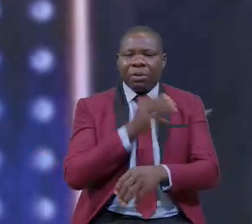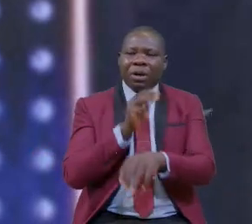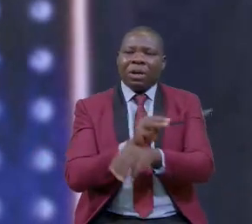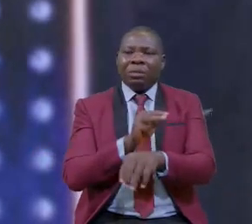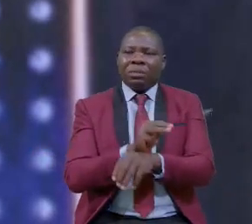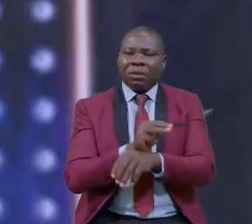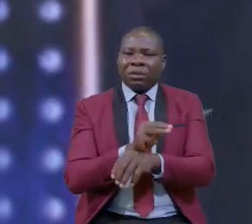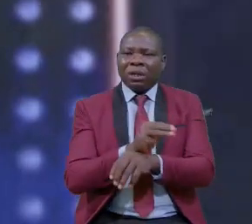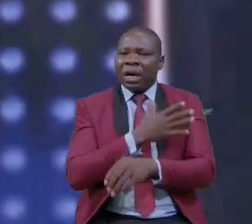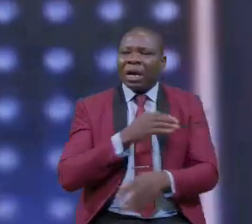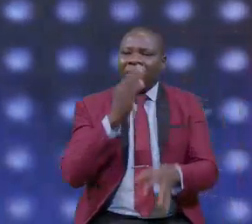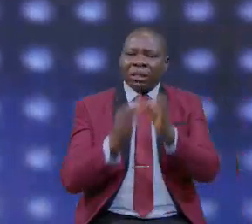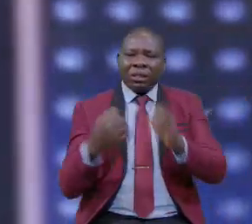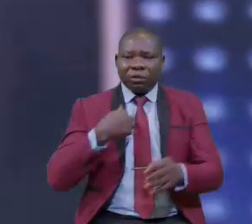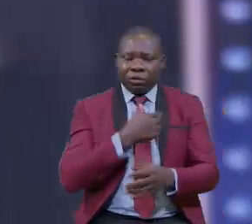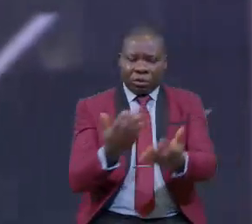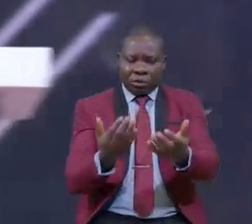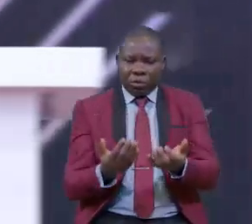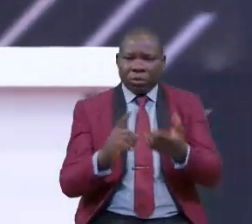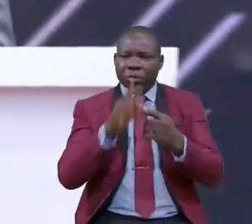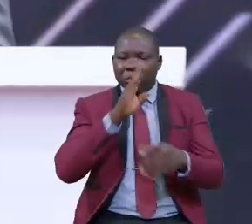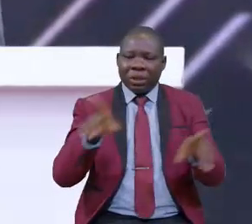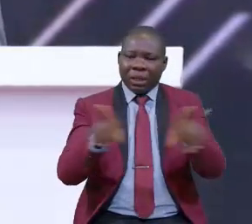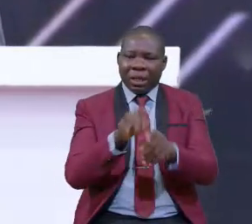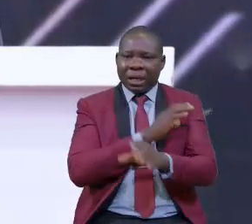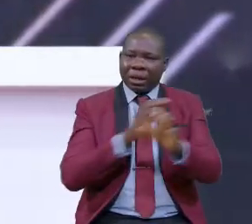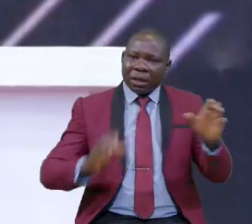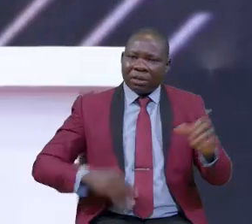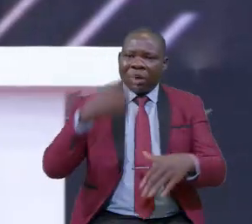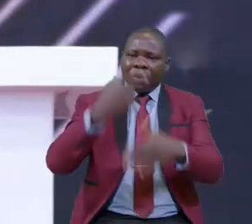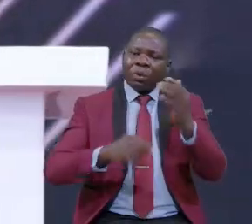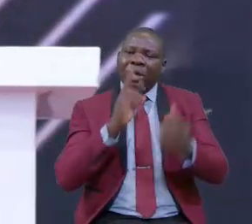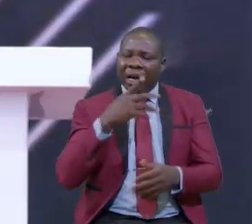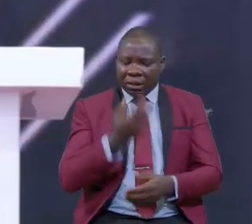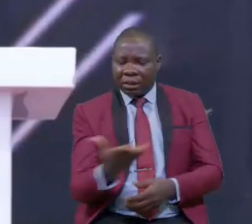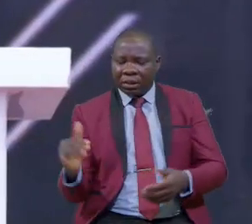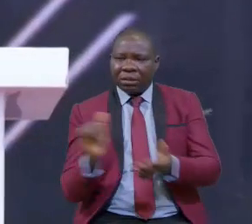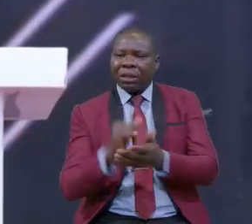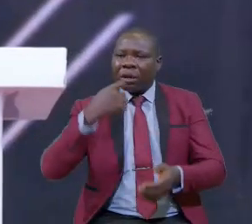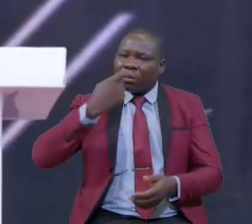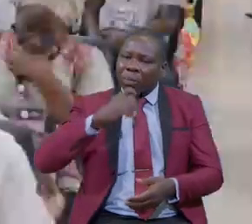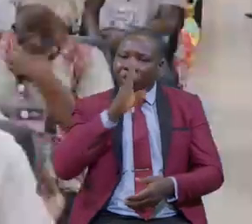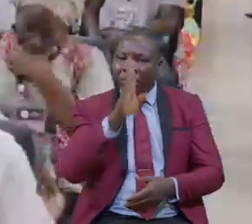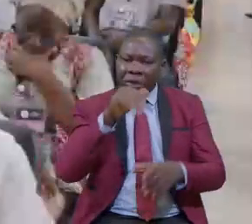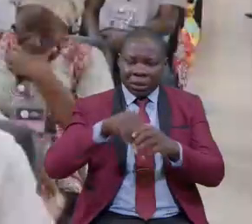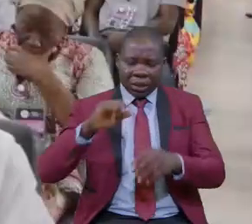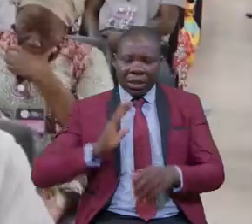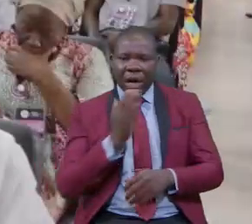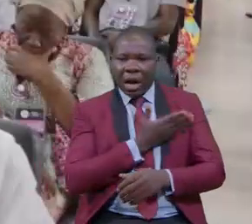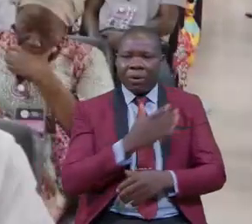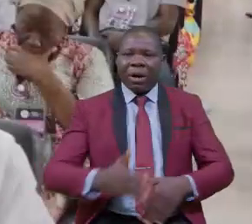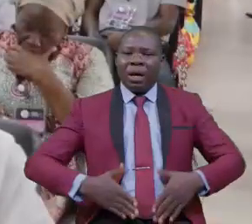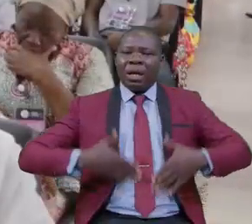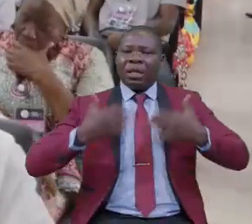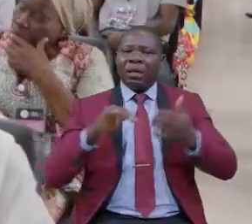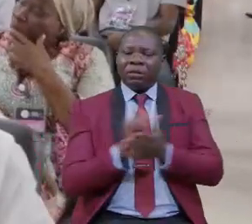if we want to become Christ-like, what are the things that will be in our lives that we will see that